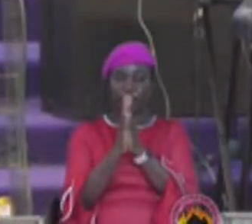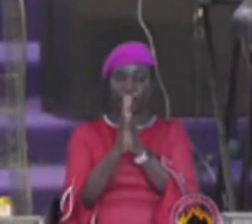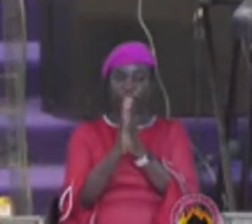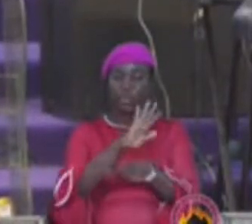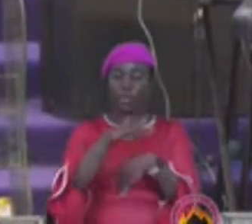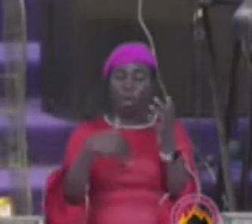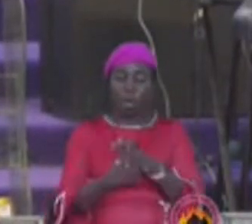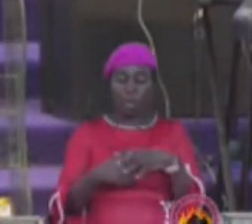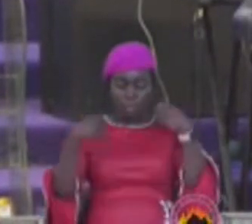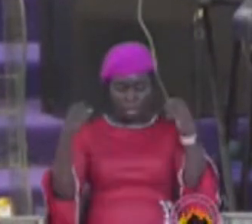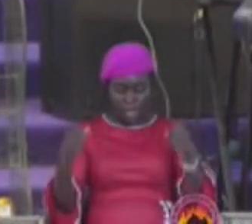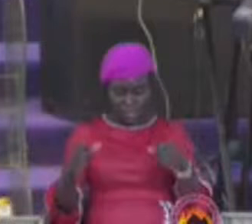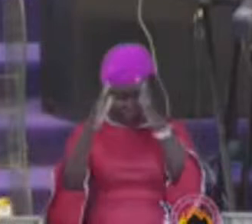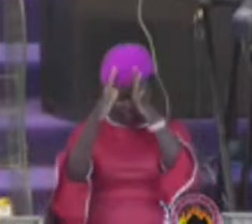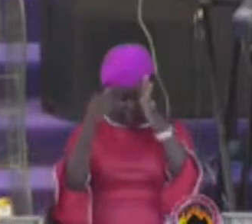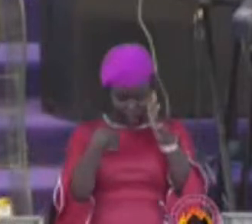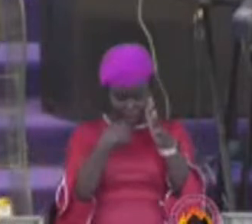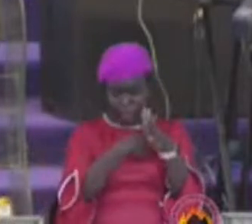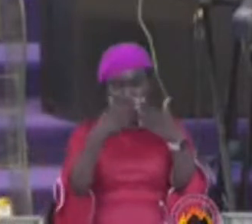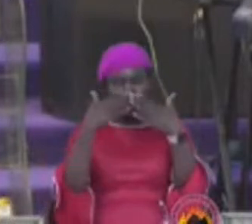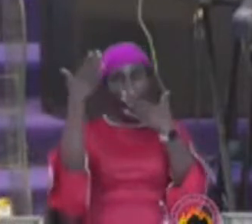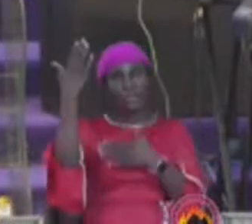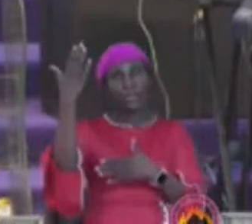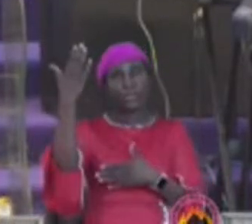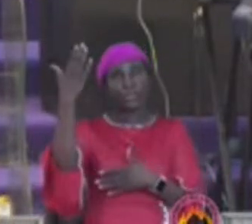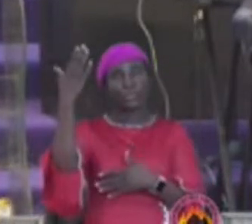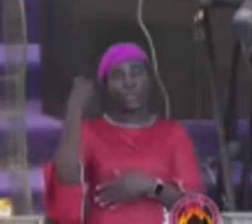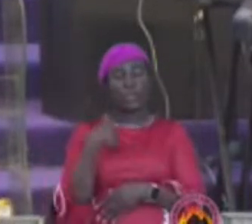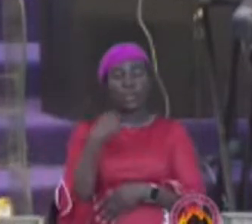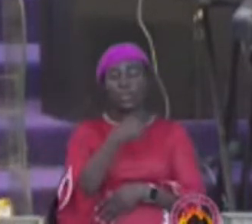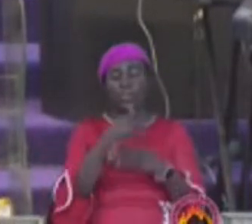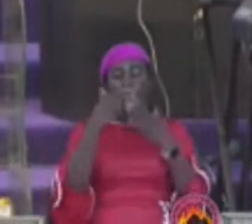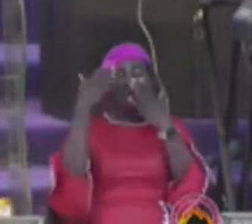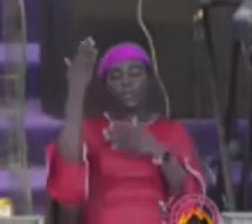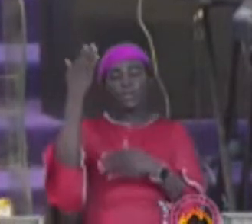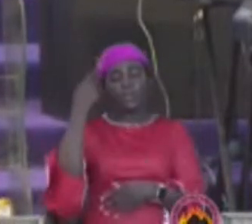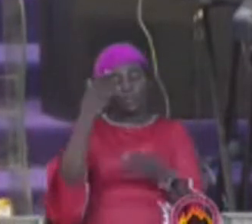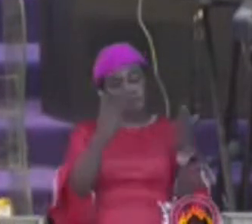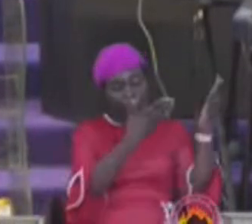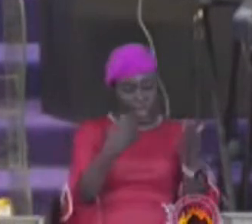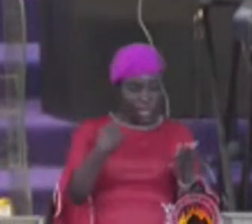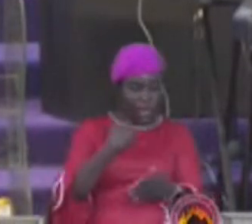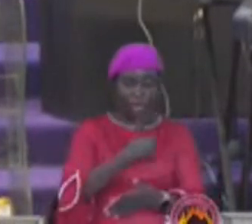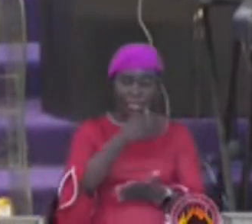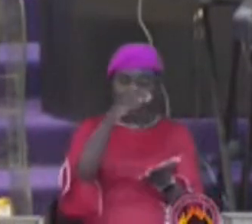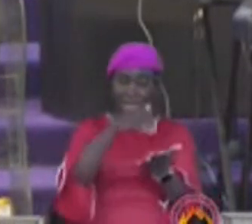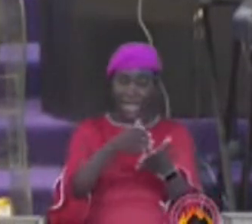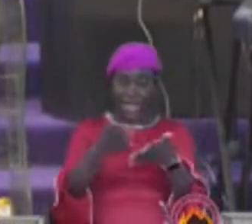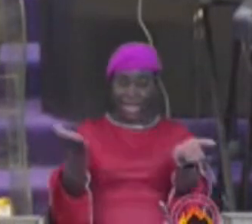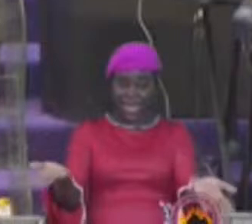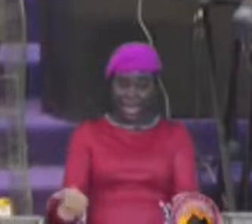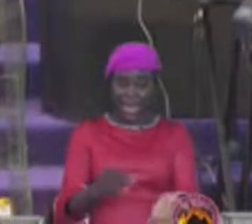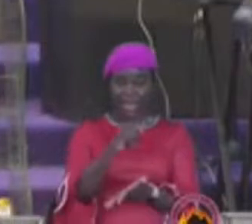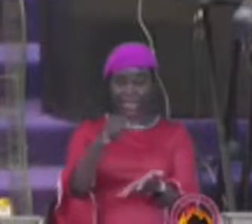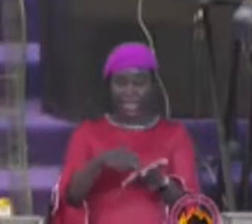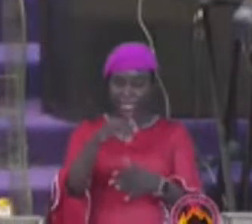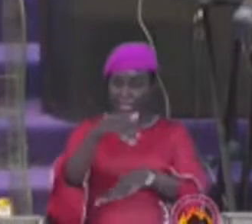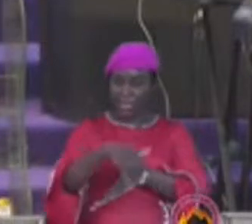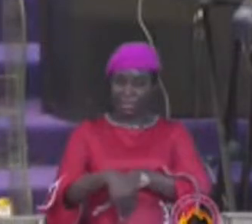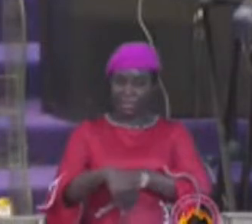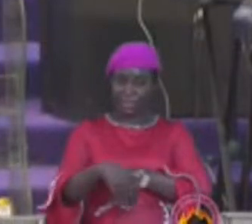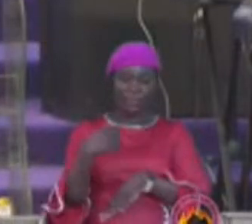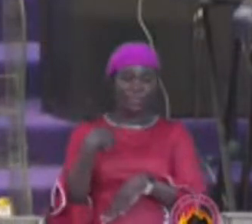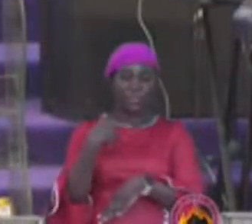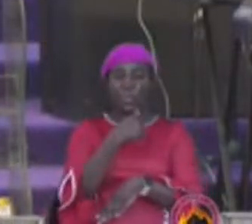Almighty Father, we thank you. We thank you for bringing us again here tonight. We thank you